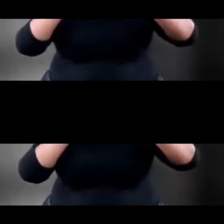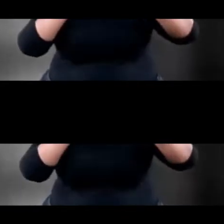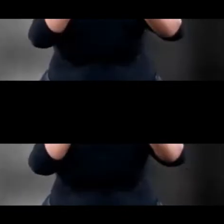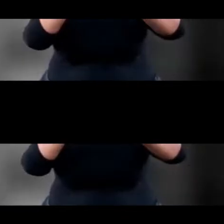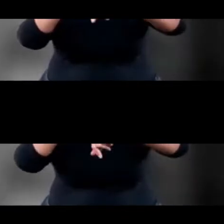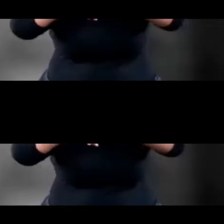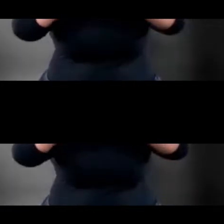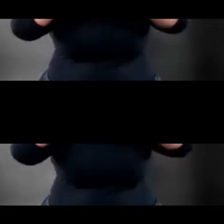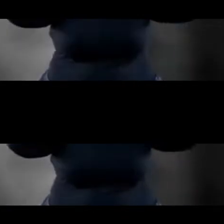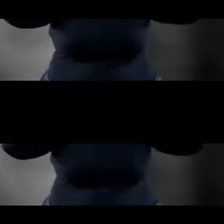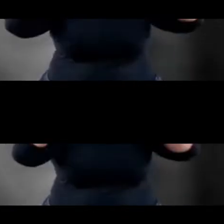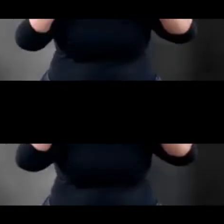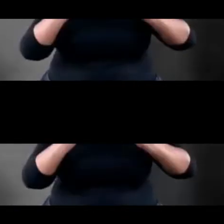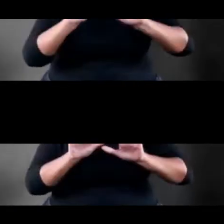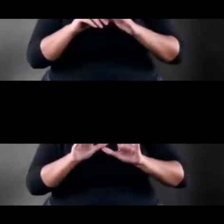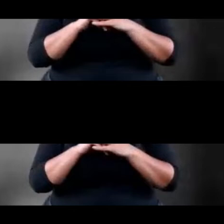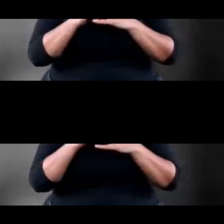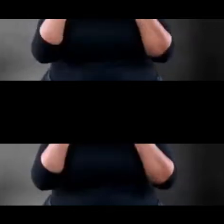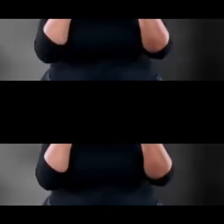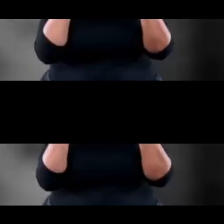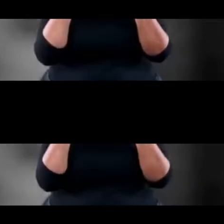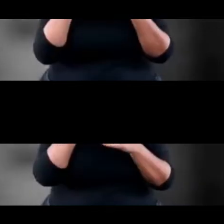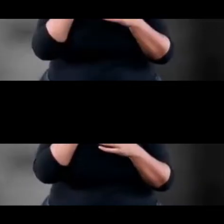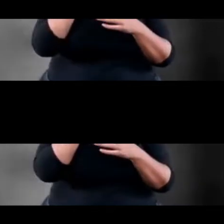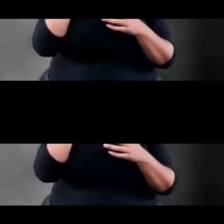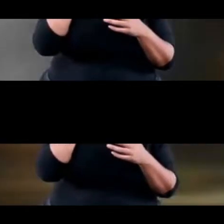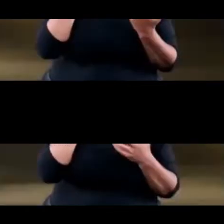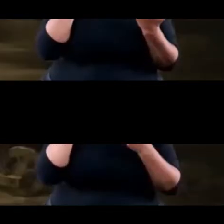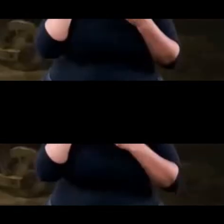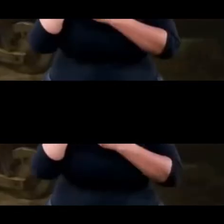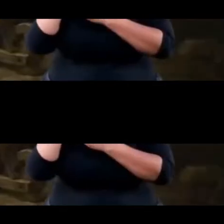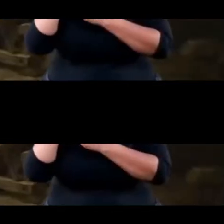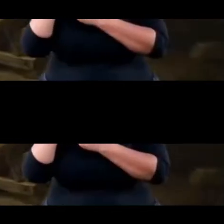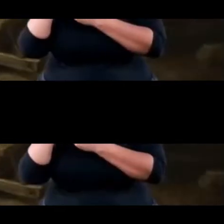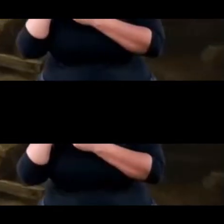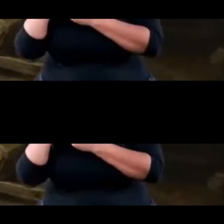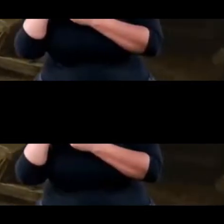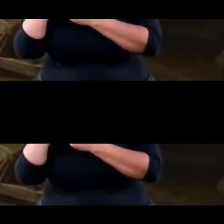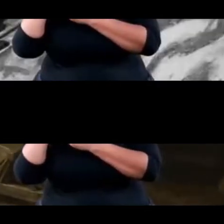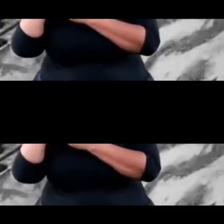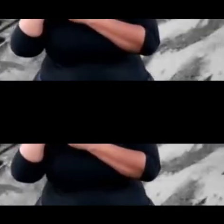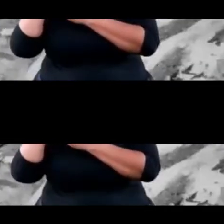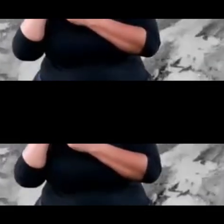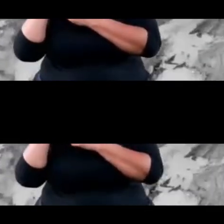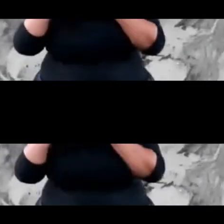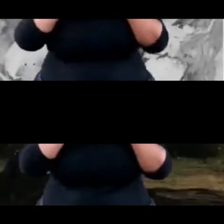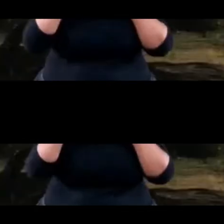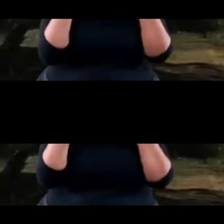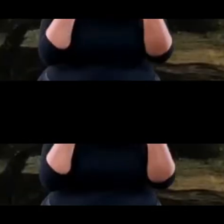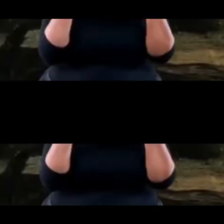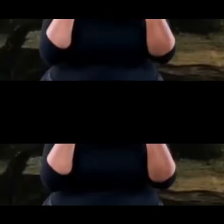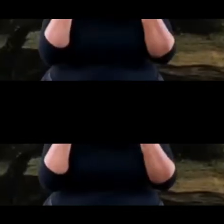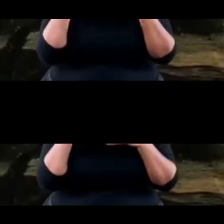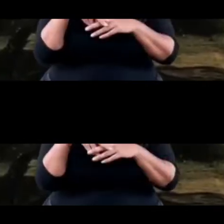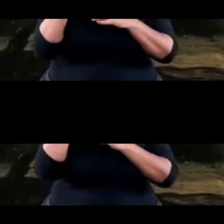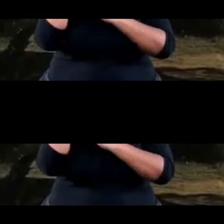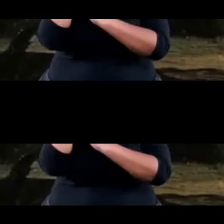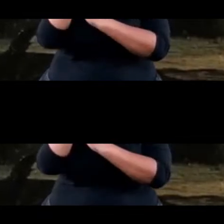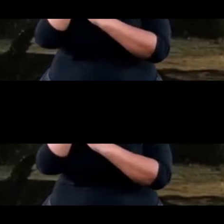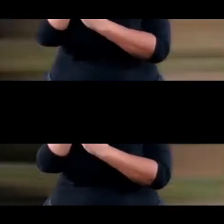was expected to attend church every Sunday, regardless of whether they were a farmer, a tradesman, or a